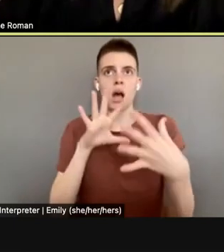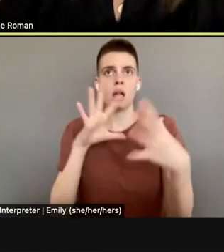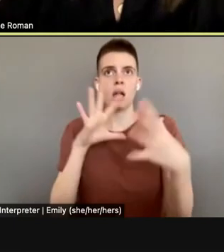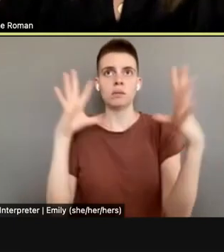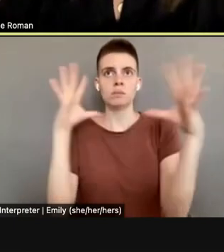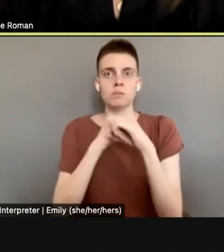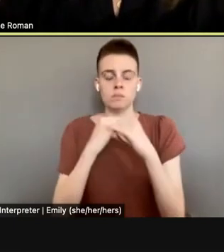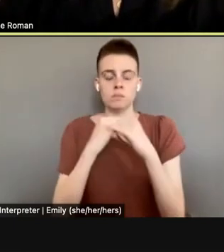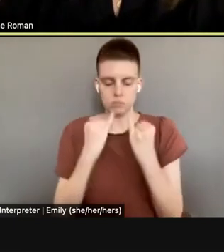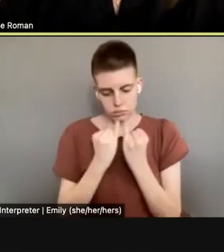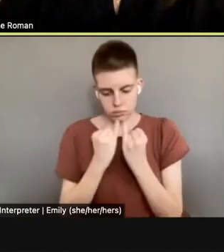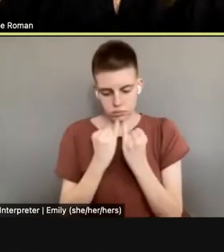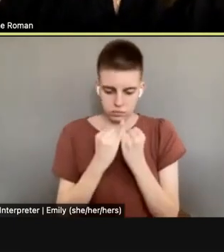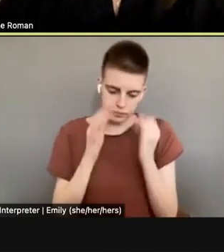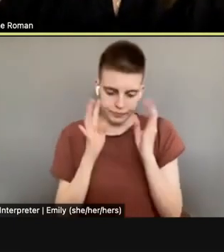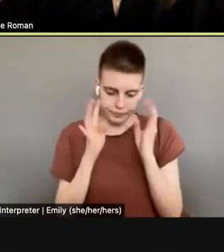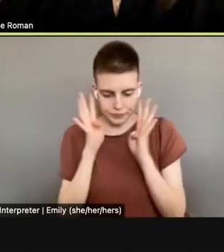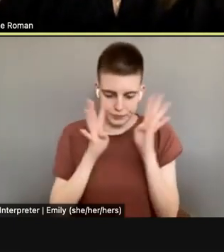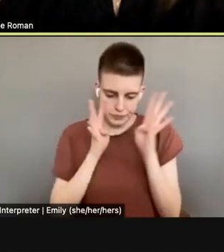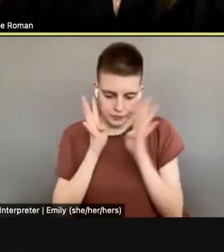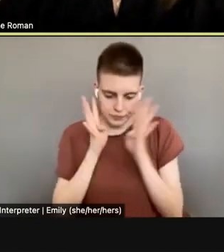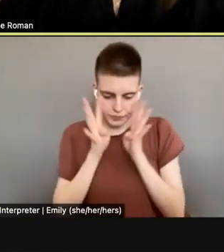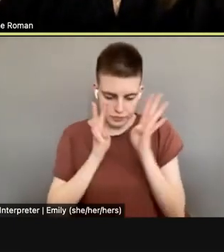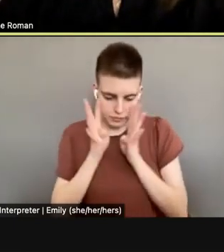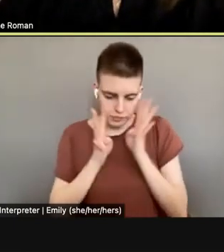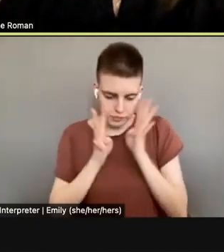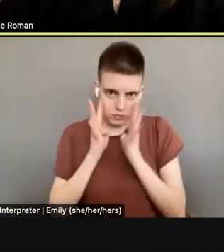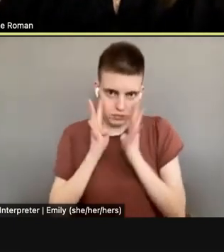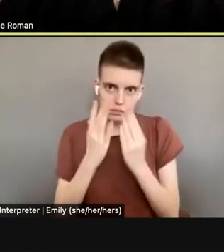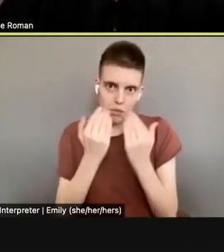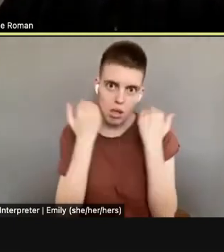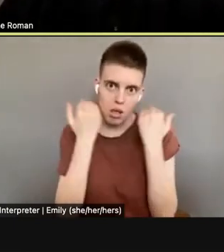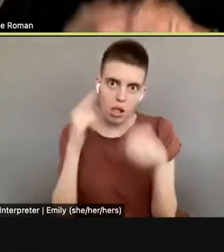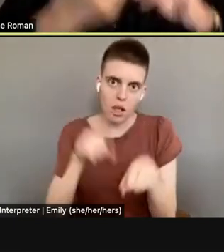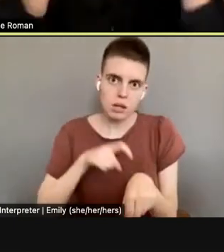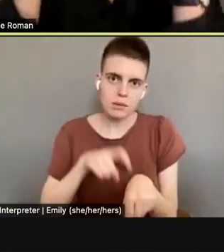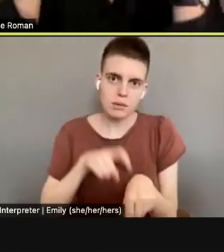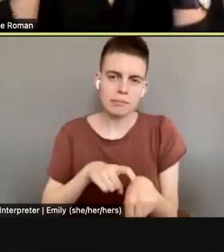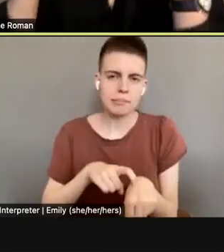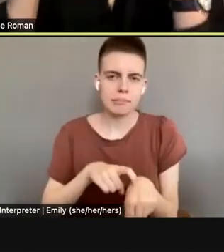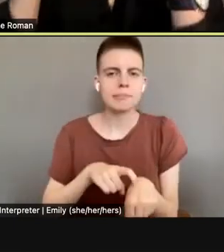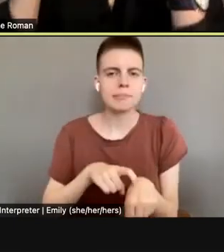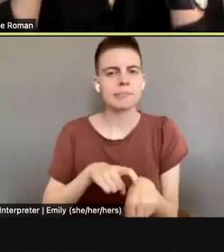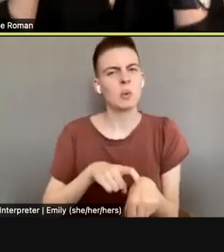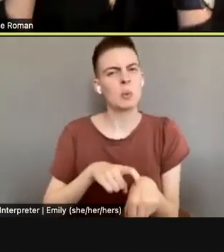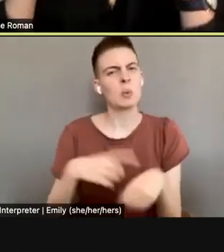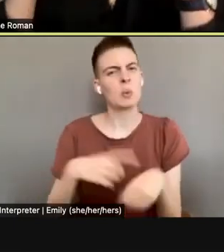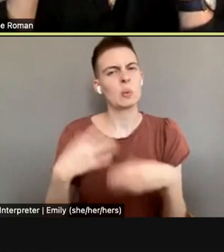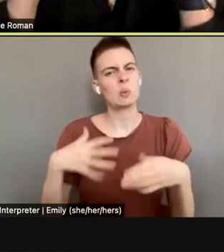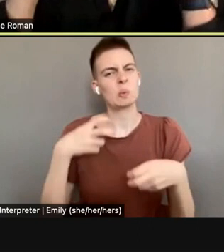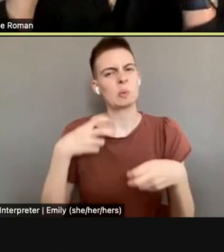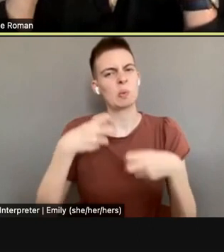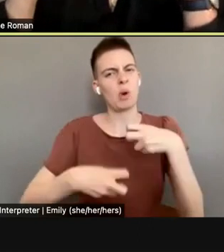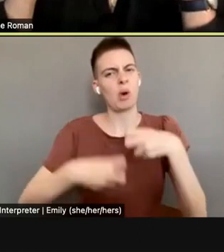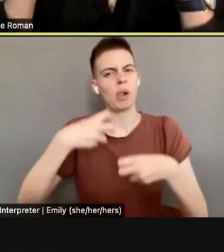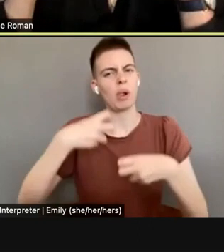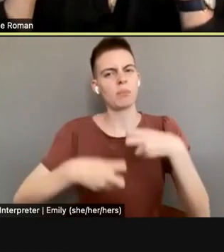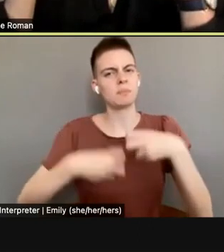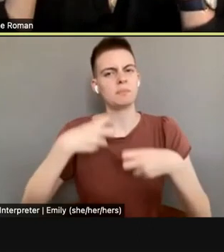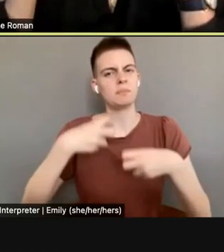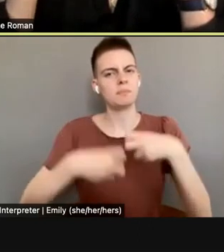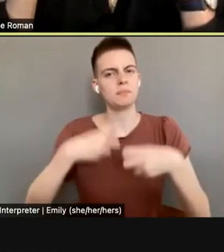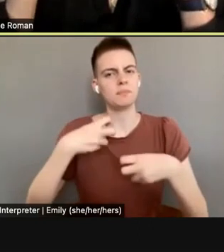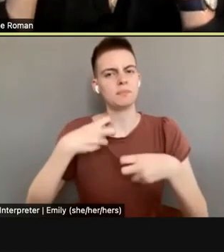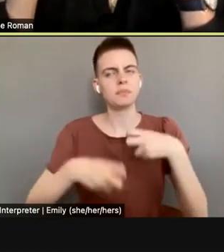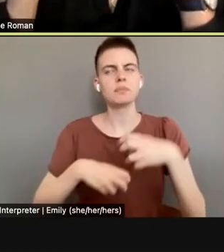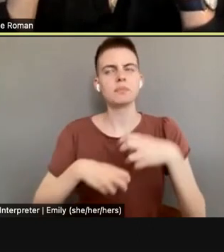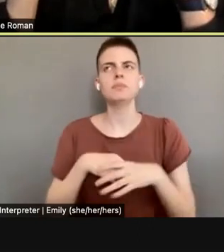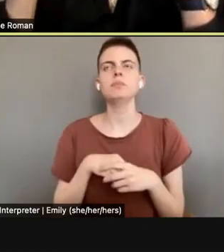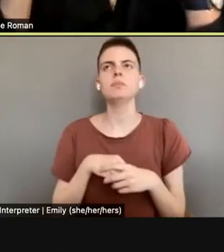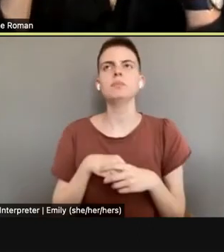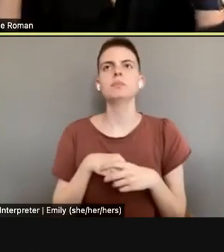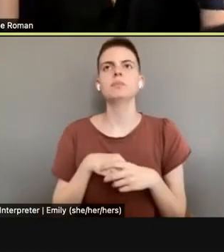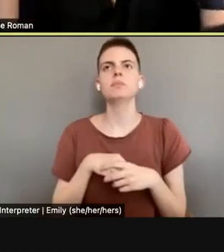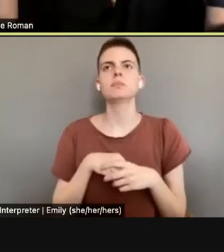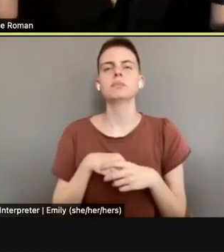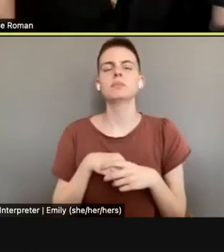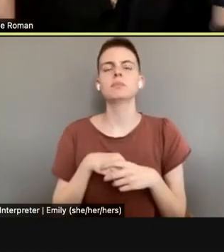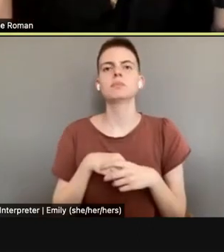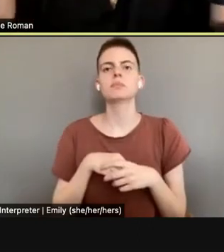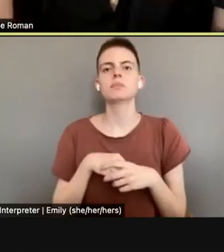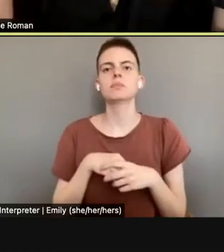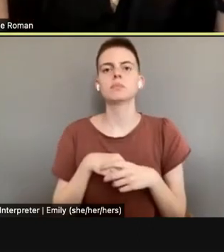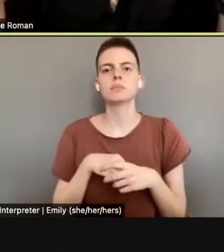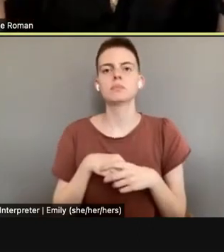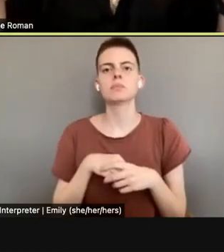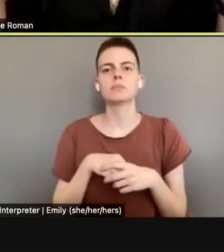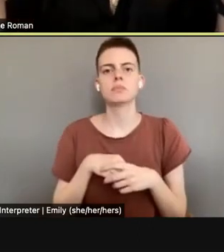time, because it becomes the imagery that is more important